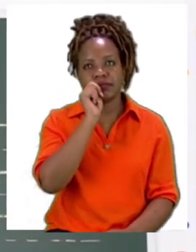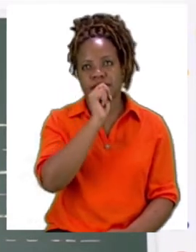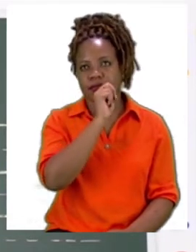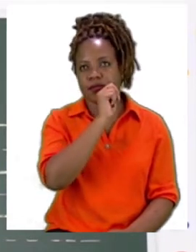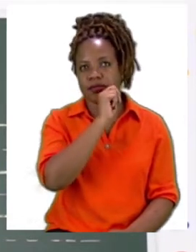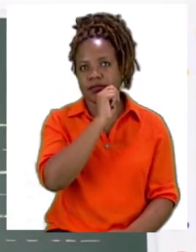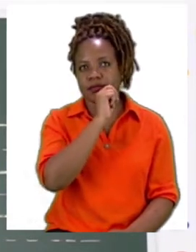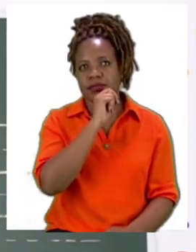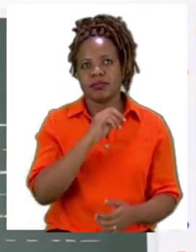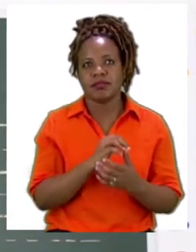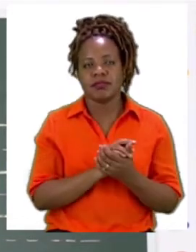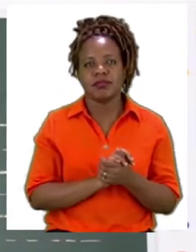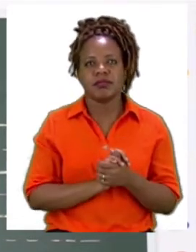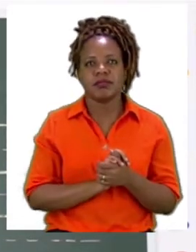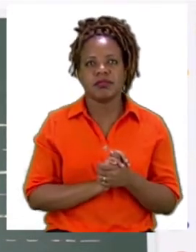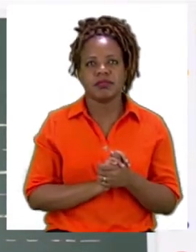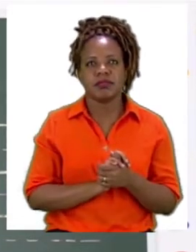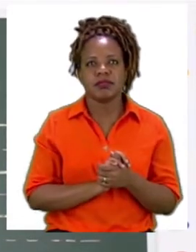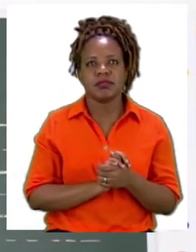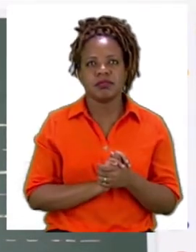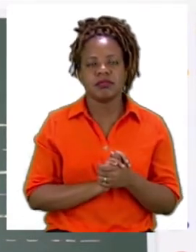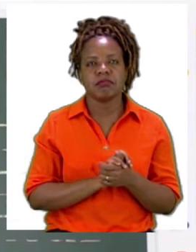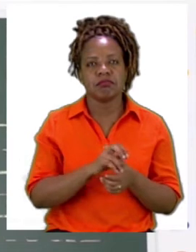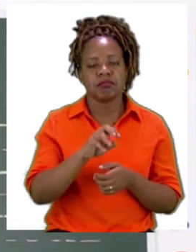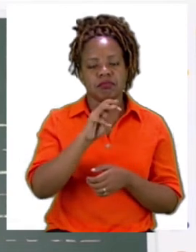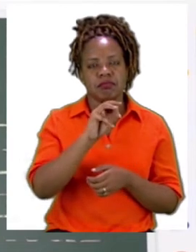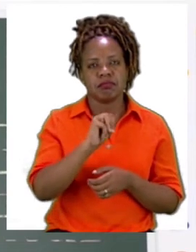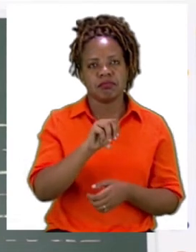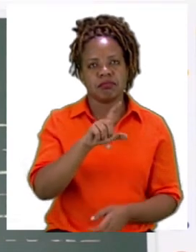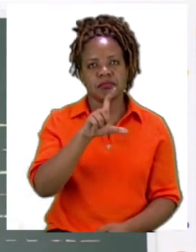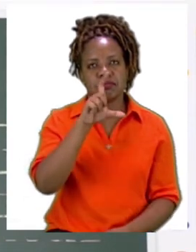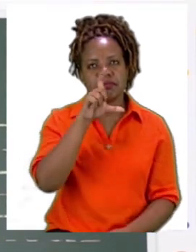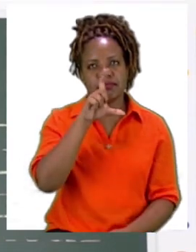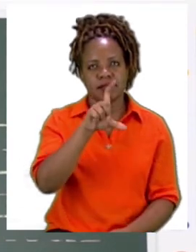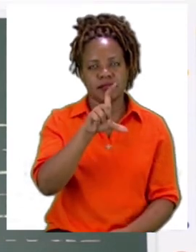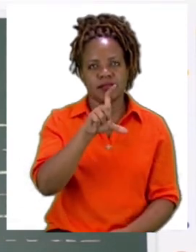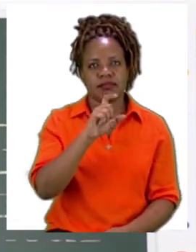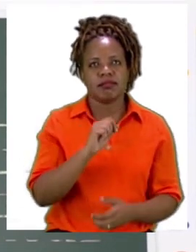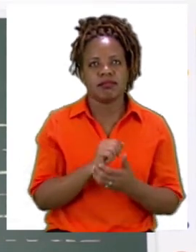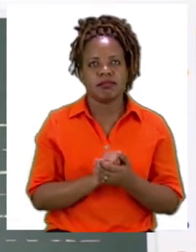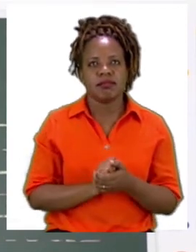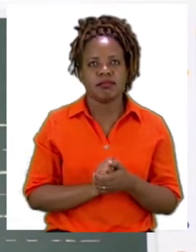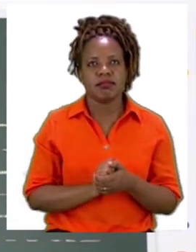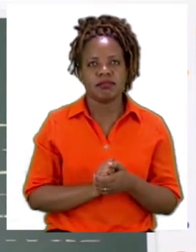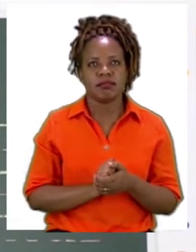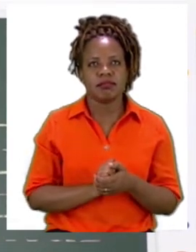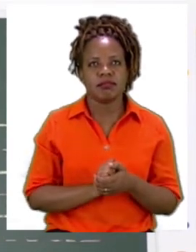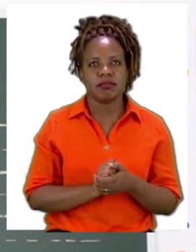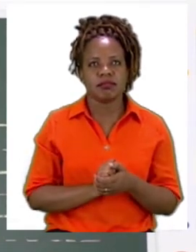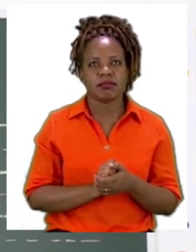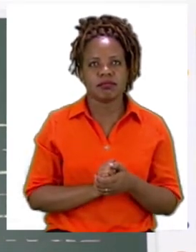capital letter M. And then we are continuing with the